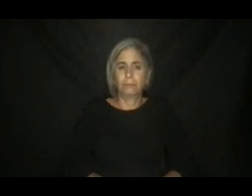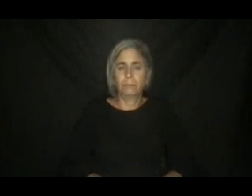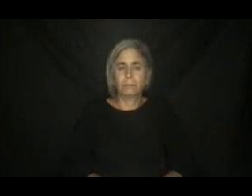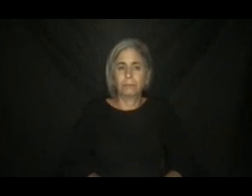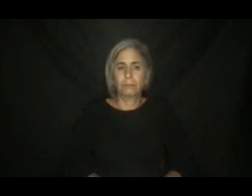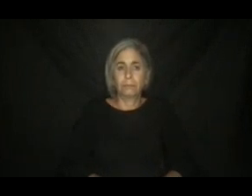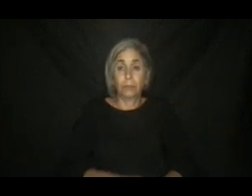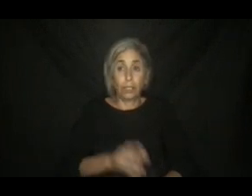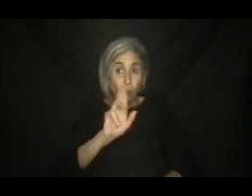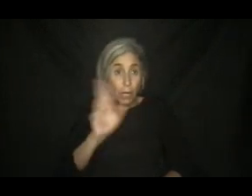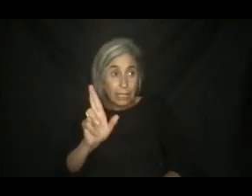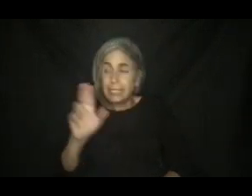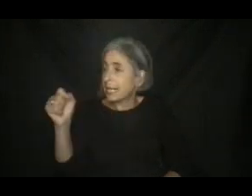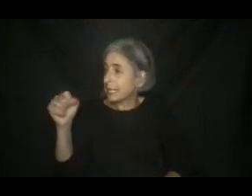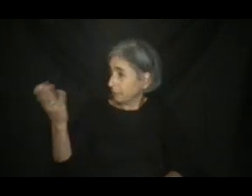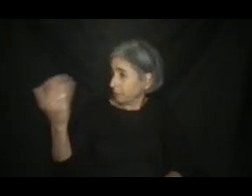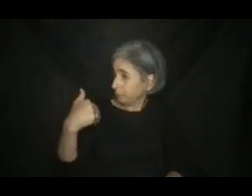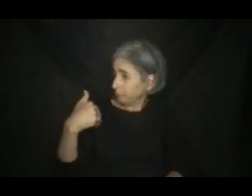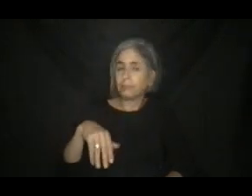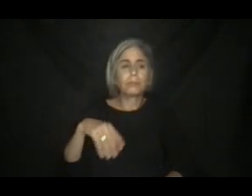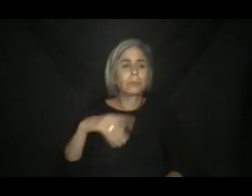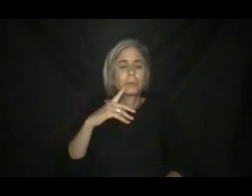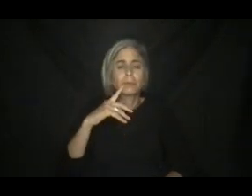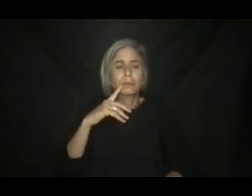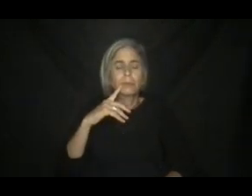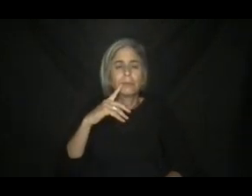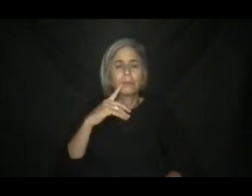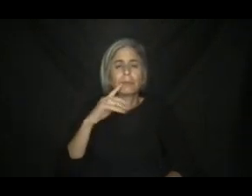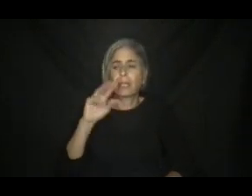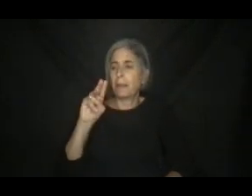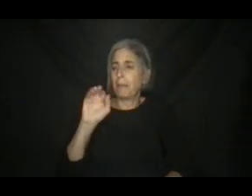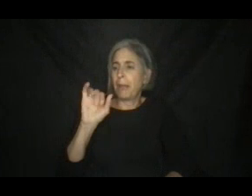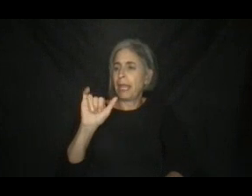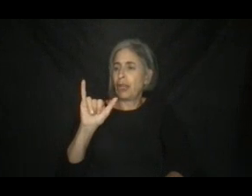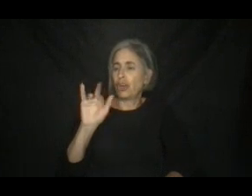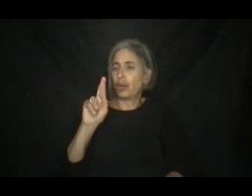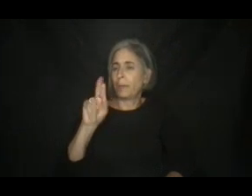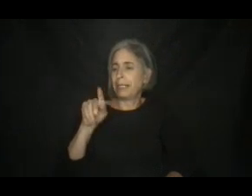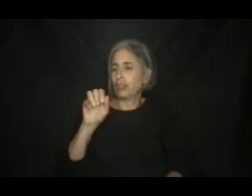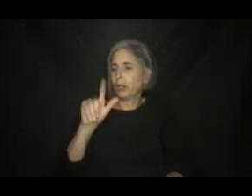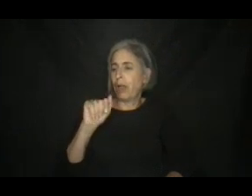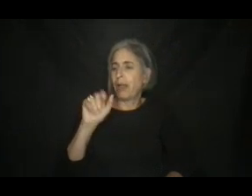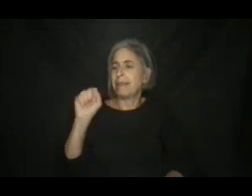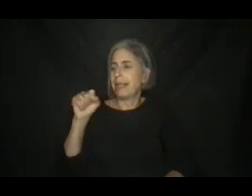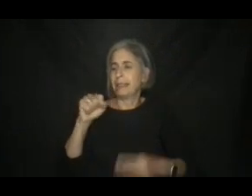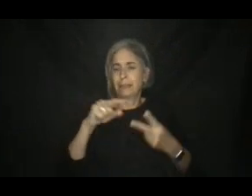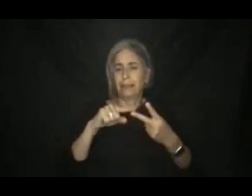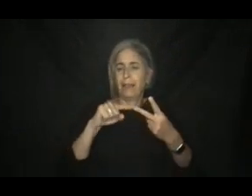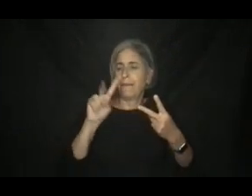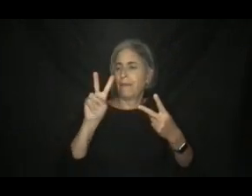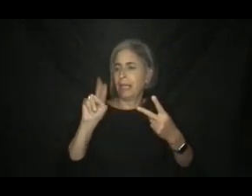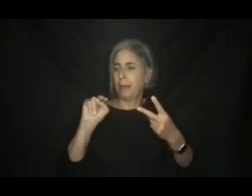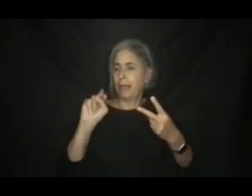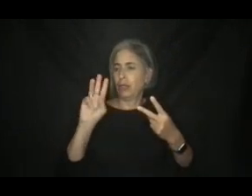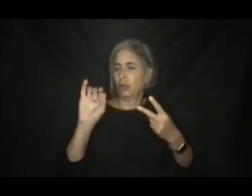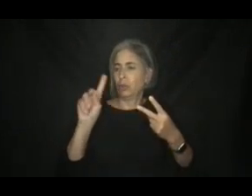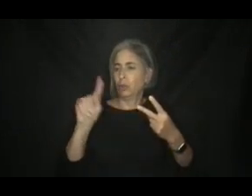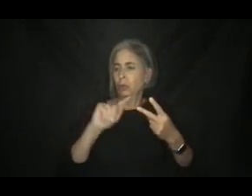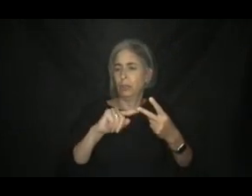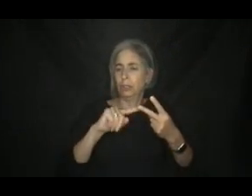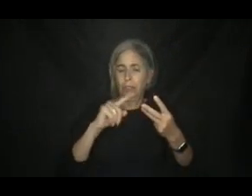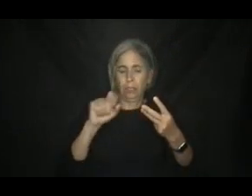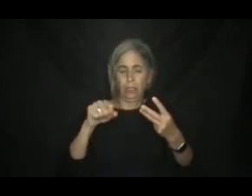Are you ready for the roll call? Yes, please Okay. begin. Mayor Pensurga, Yes. Vice Mayor Cruz, Aye.